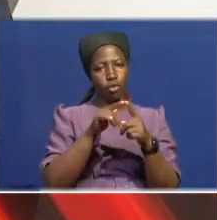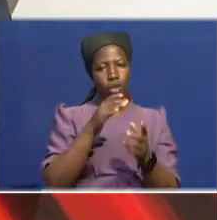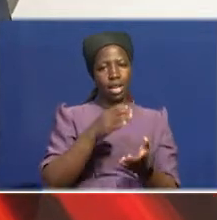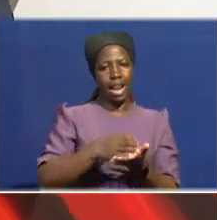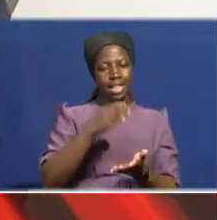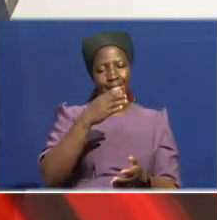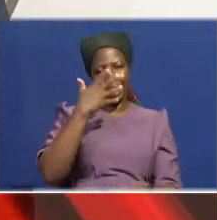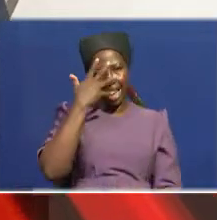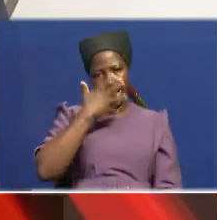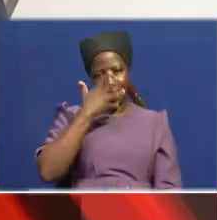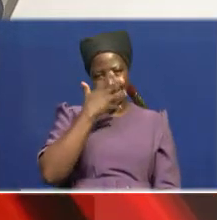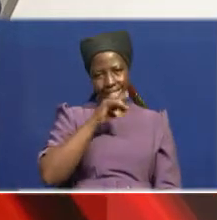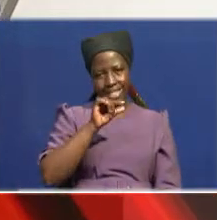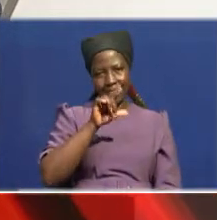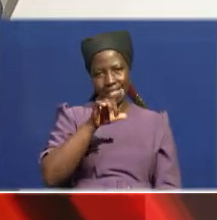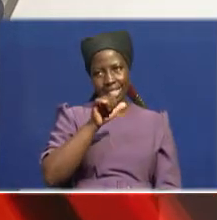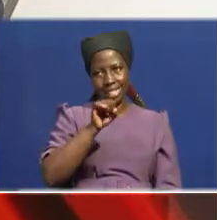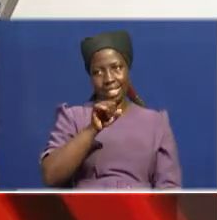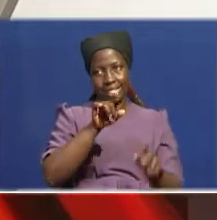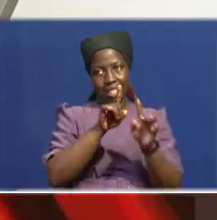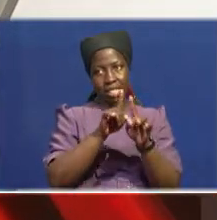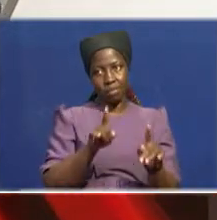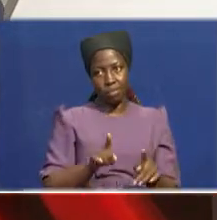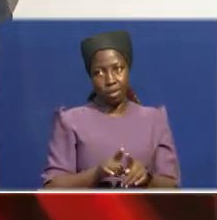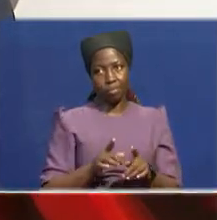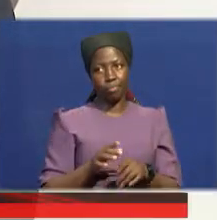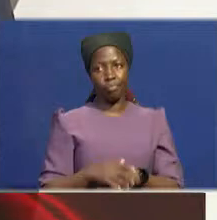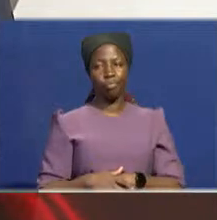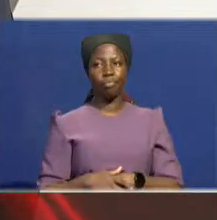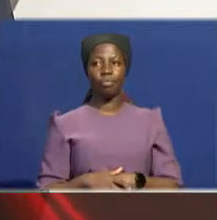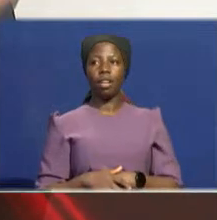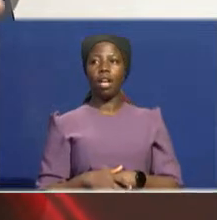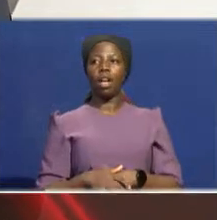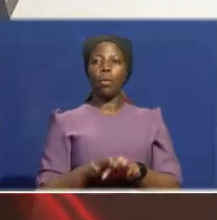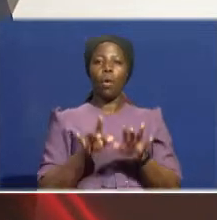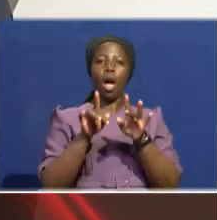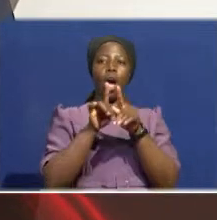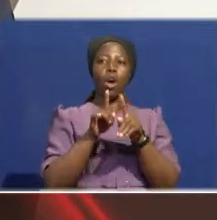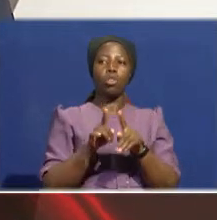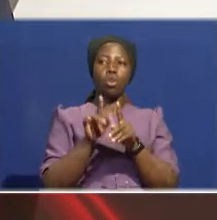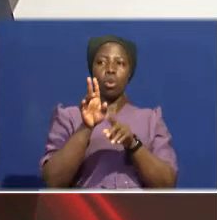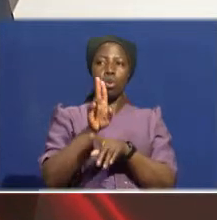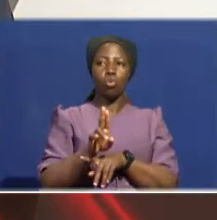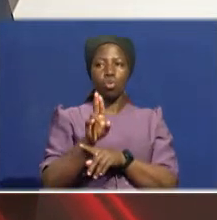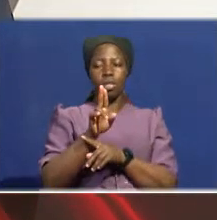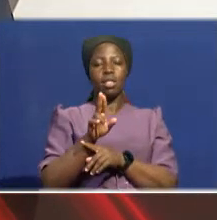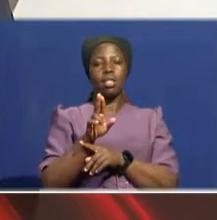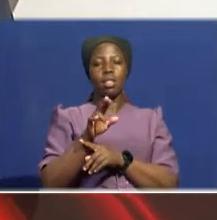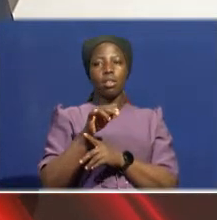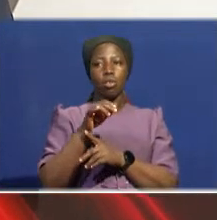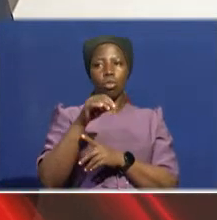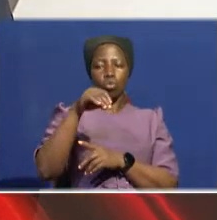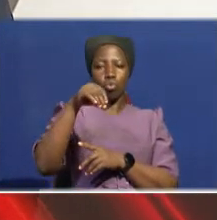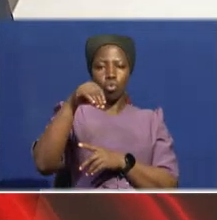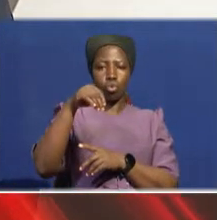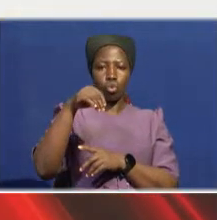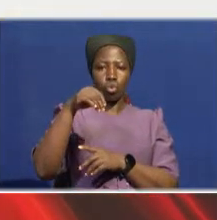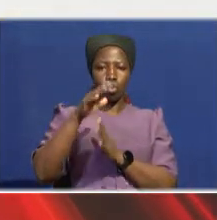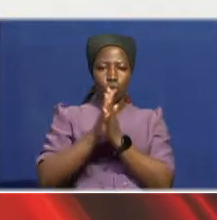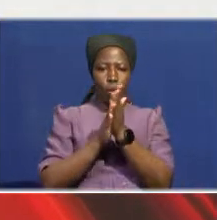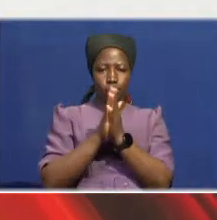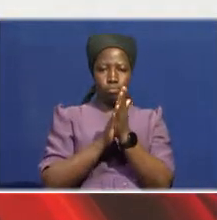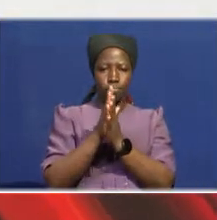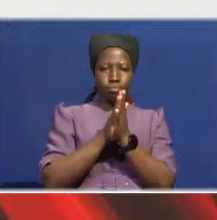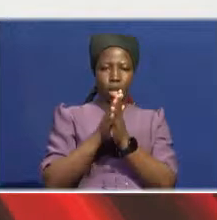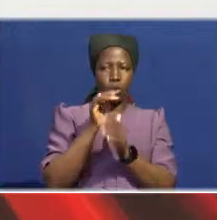dispensers. Unlike the ones which they're wrapping. Mm-hmm. So we've gone green. Mm-hmm. Indeed. And of course, green is the